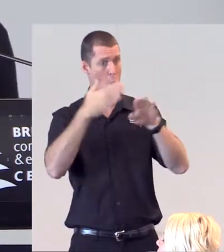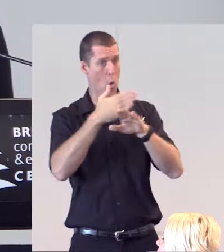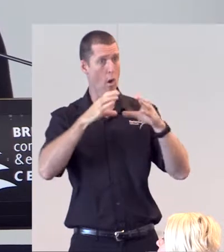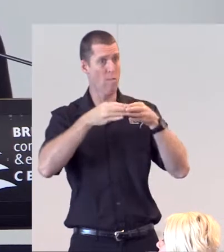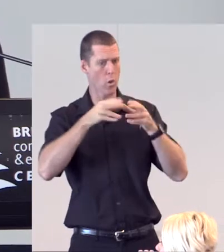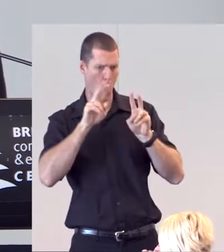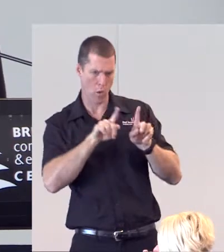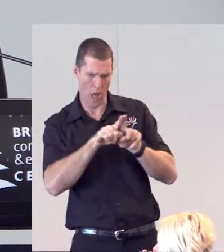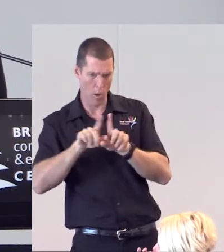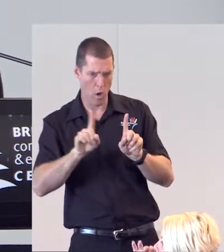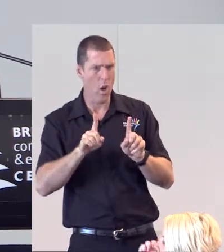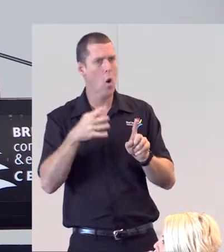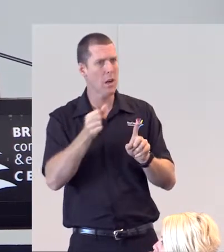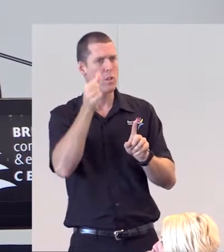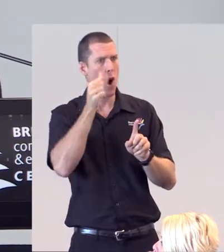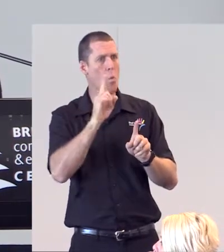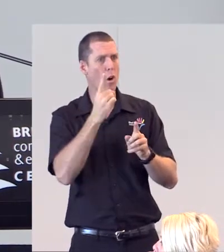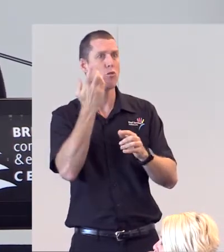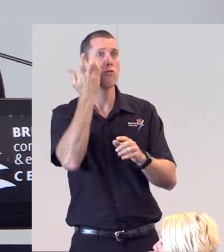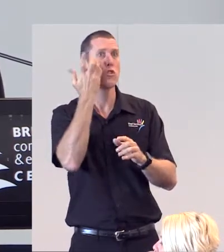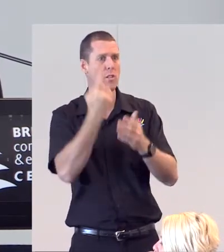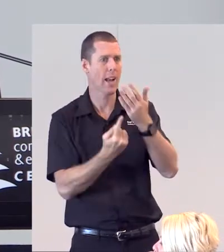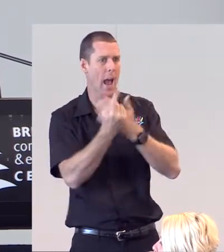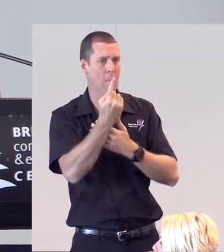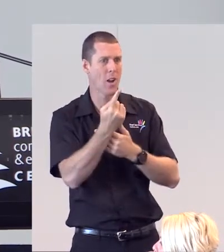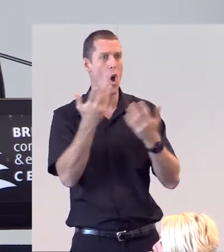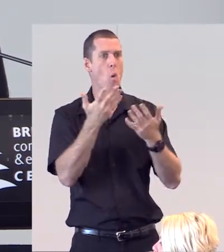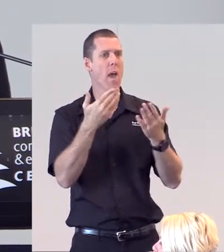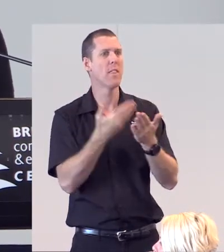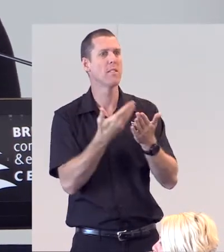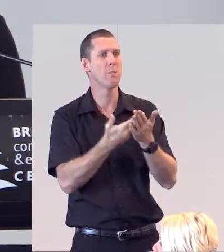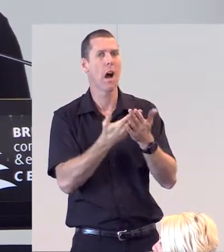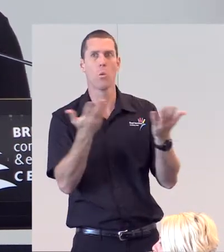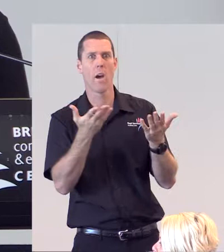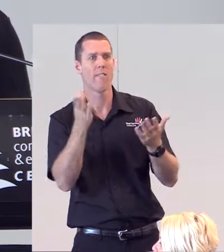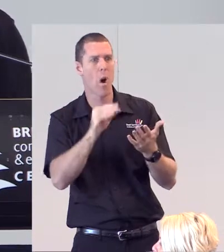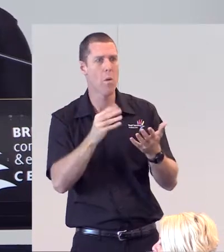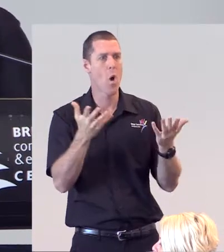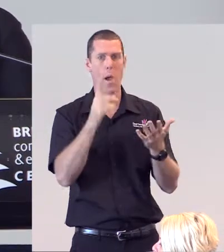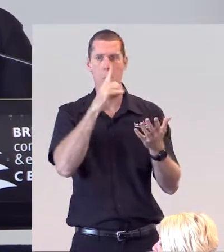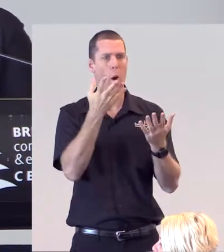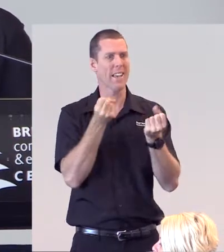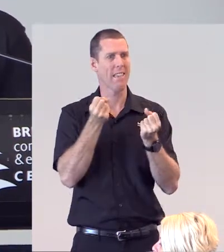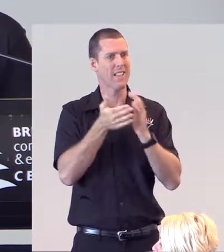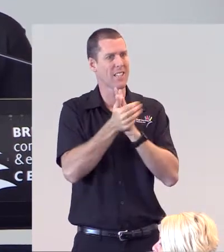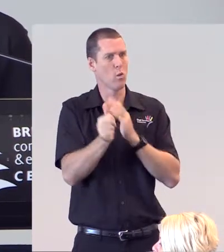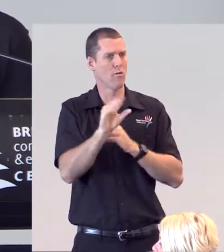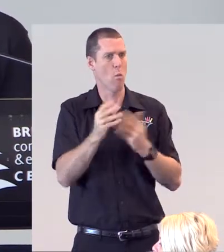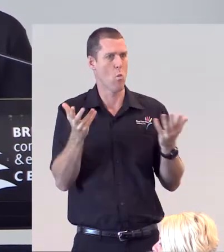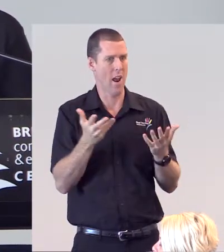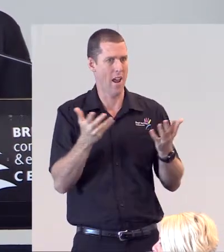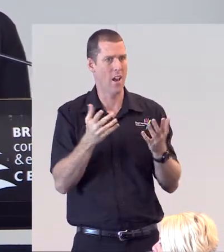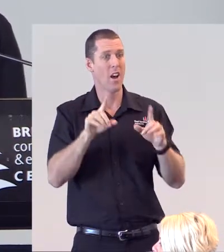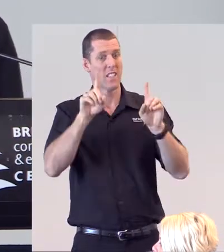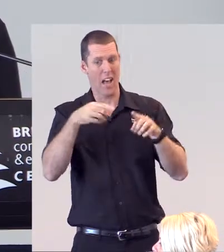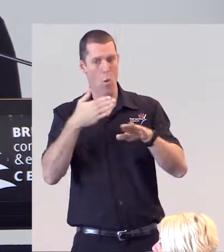need to know where the future workforce and that supply of workers is coming from, and where people are going to get their skills to actually work